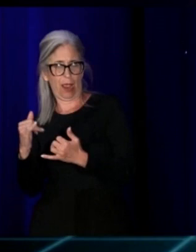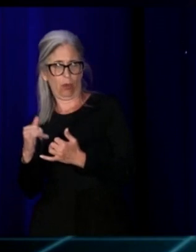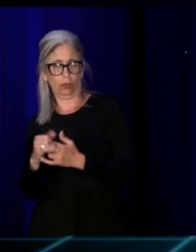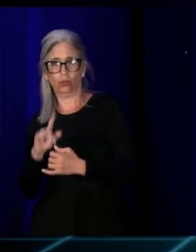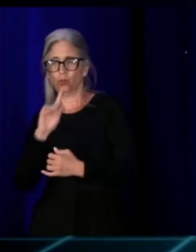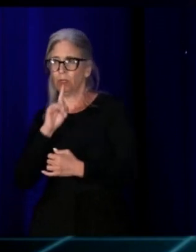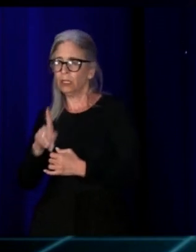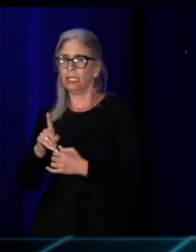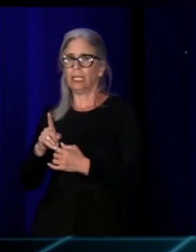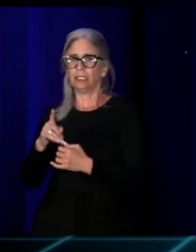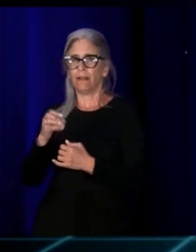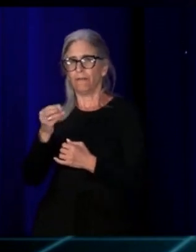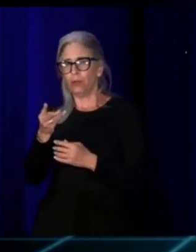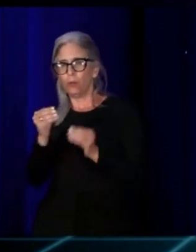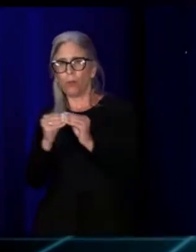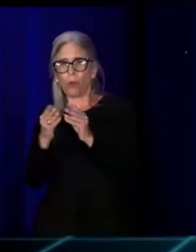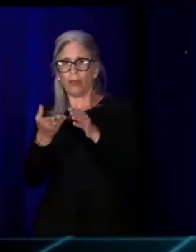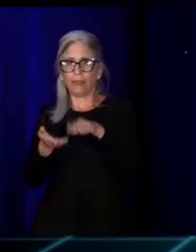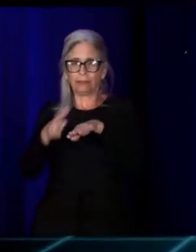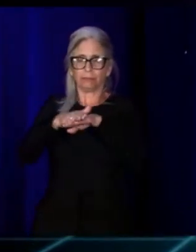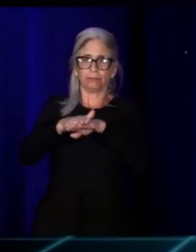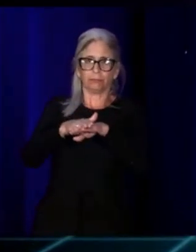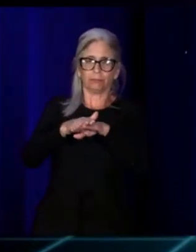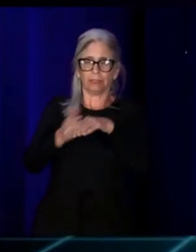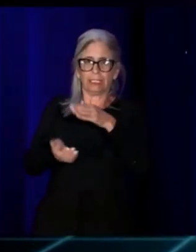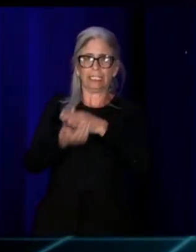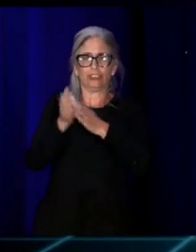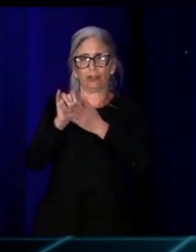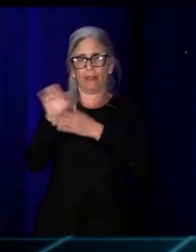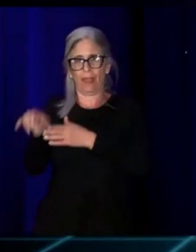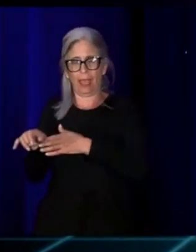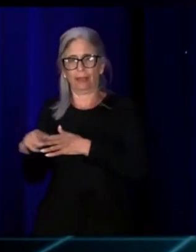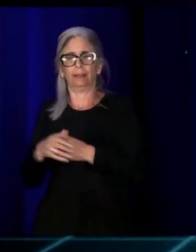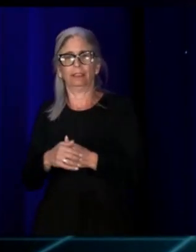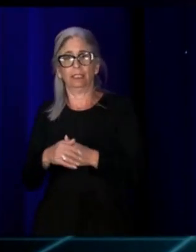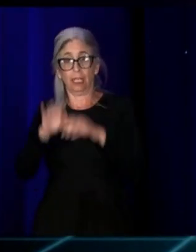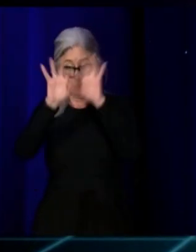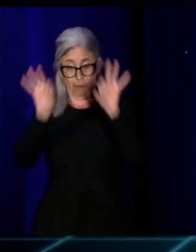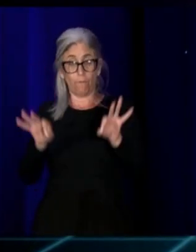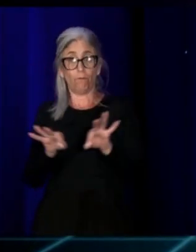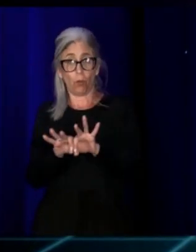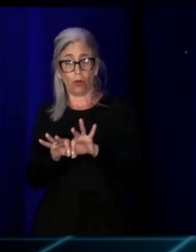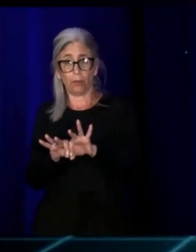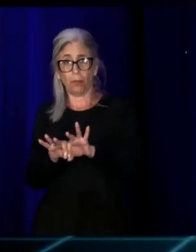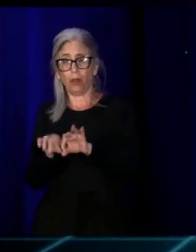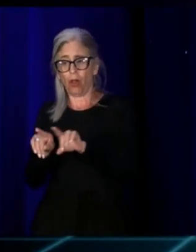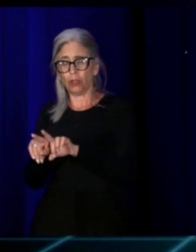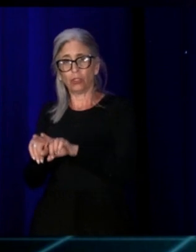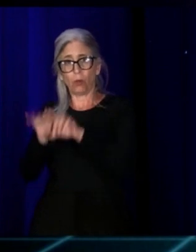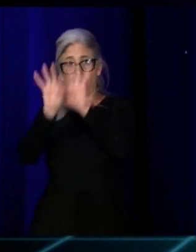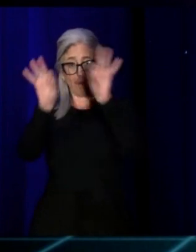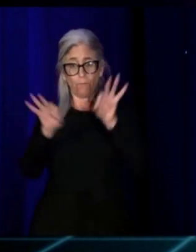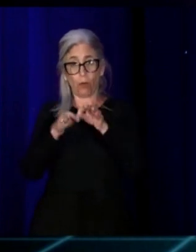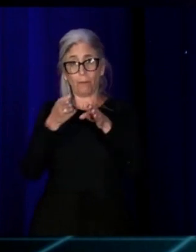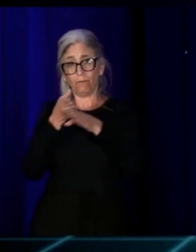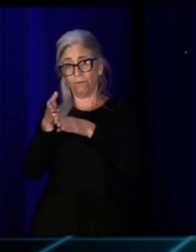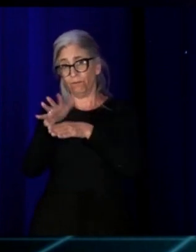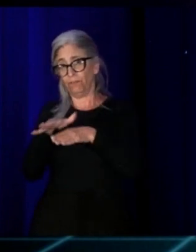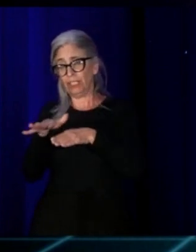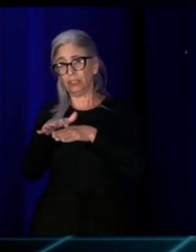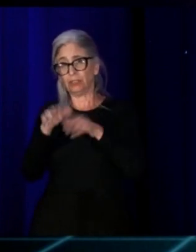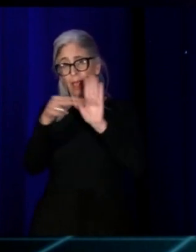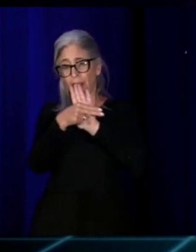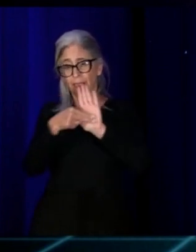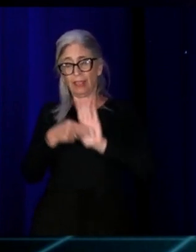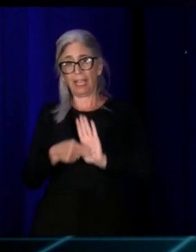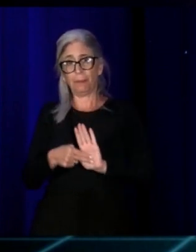is just a few more things on top of what we were already looking at. It's a form, and it's a form field and label from the